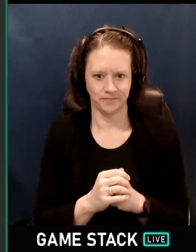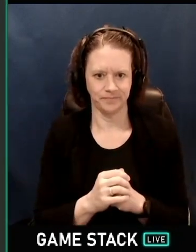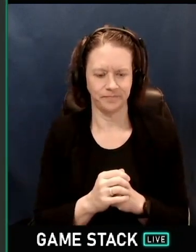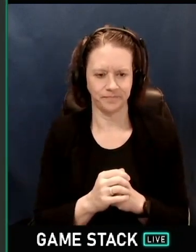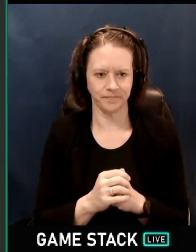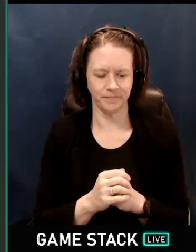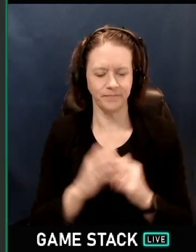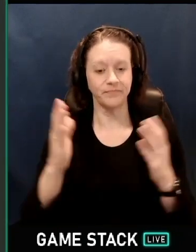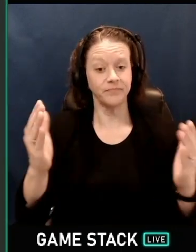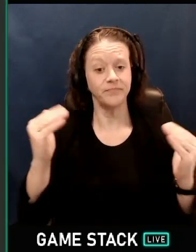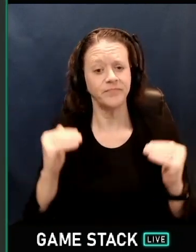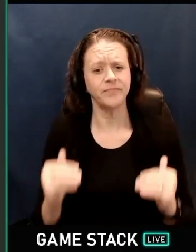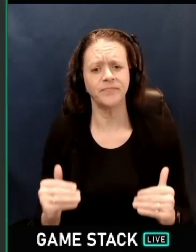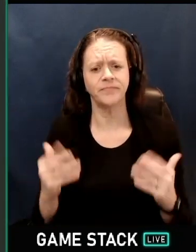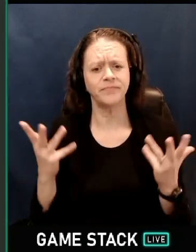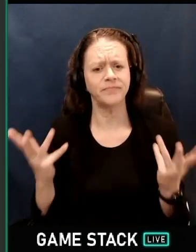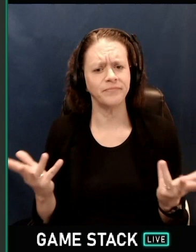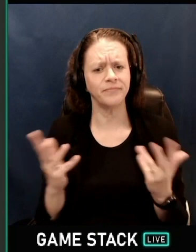So